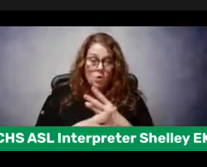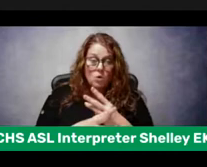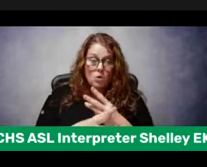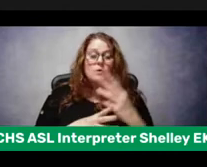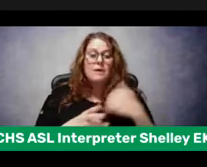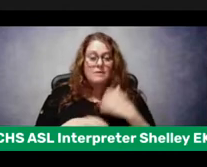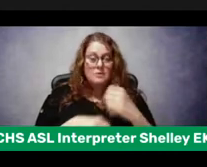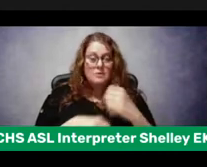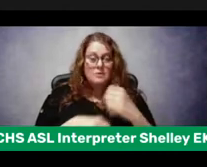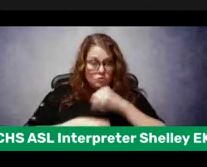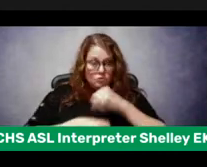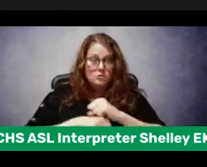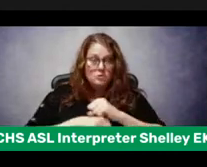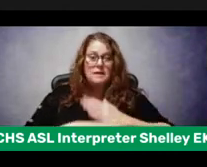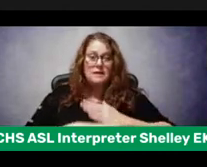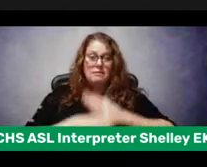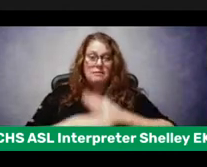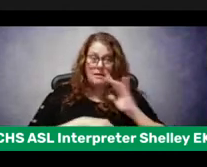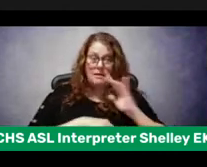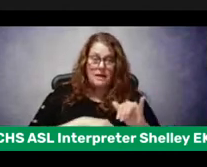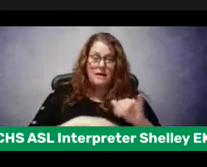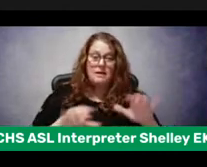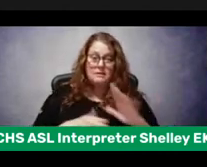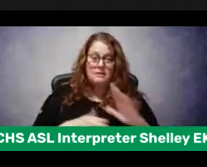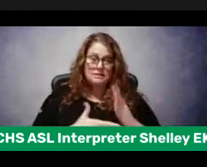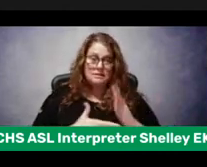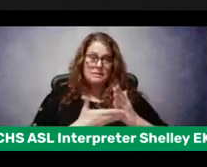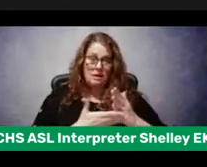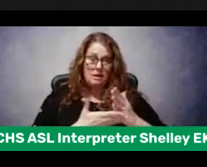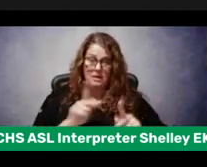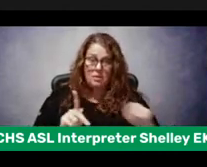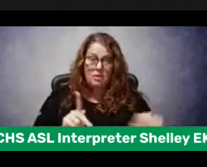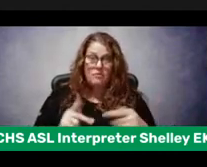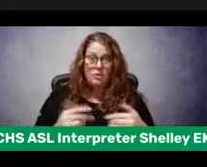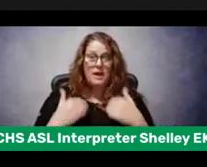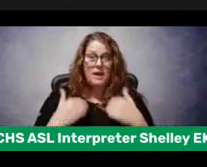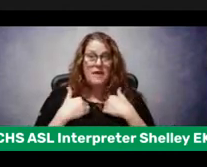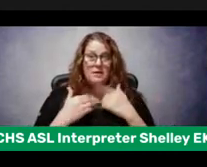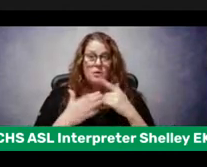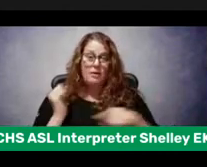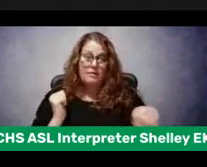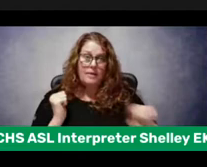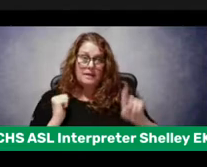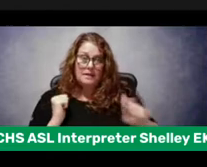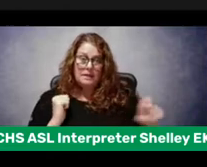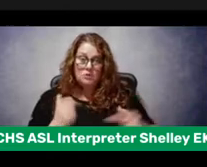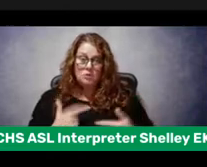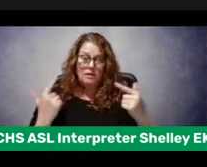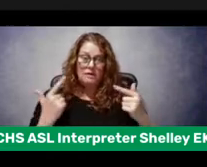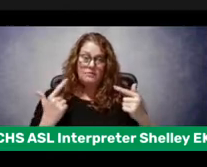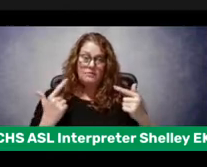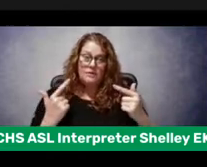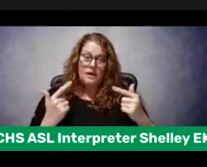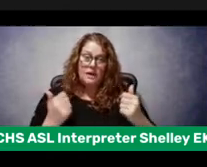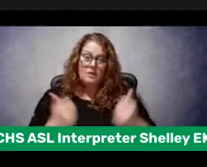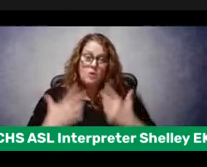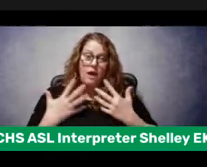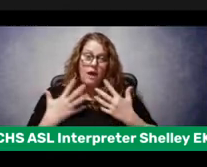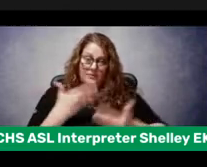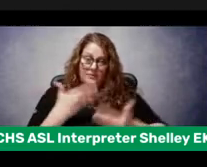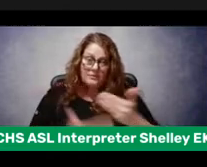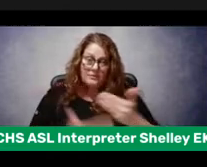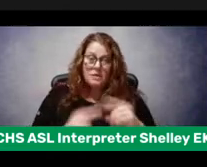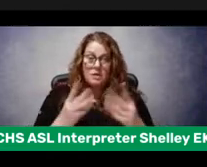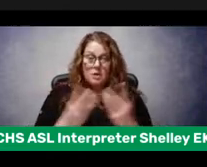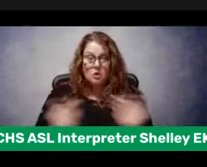that impede that and actively stop people from having what they need to live and subsist and thrive, but that the solution